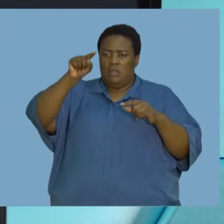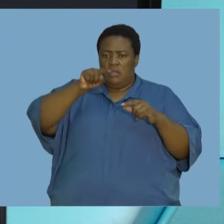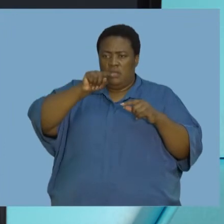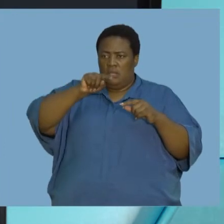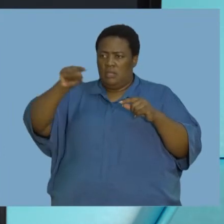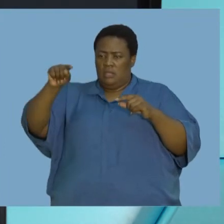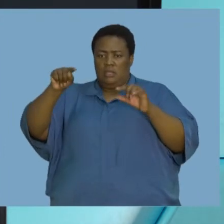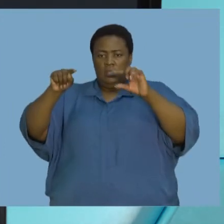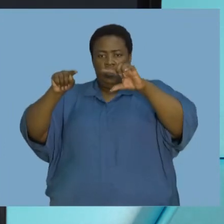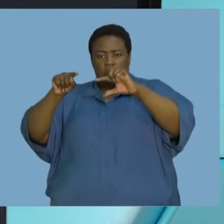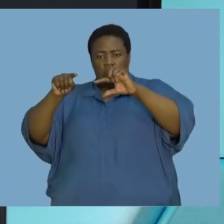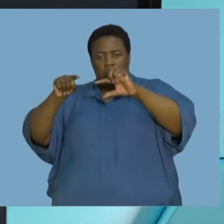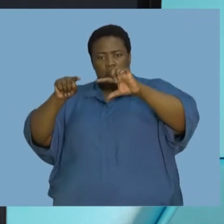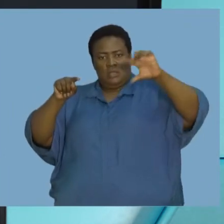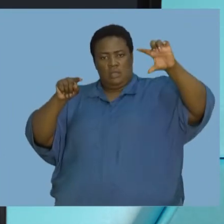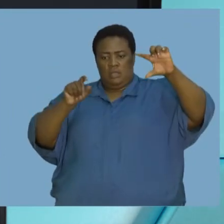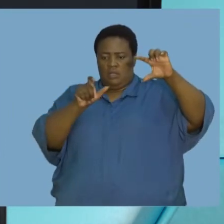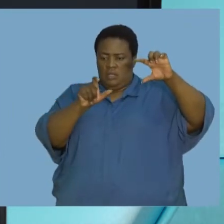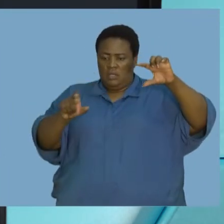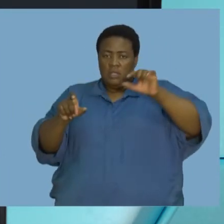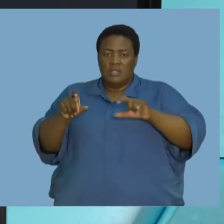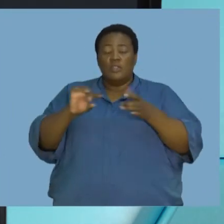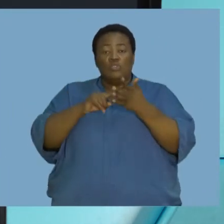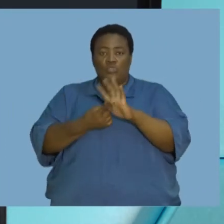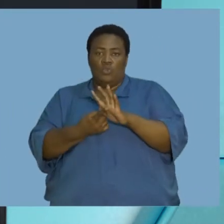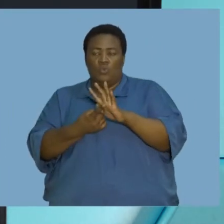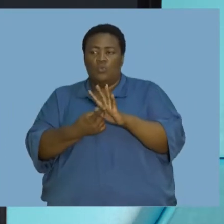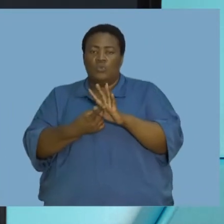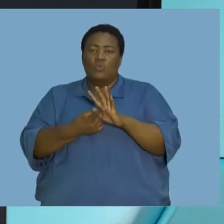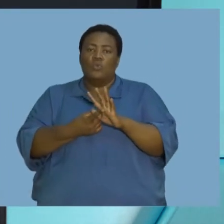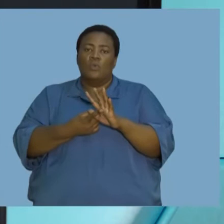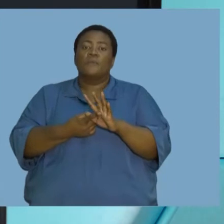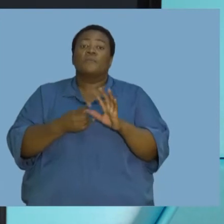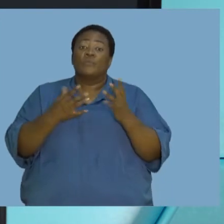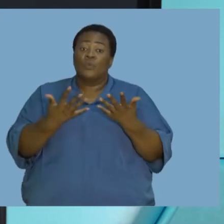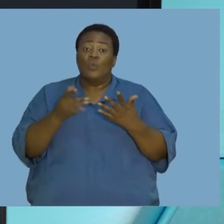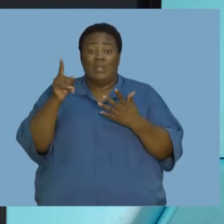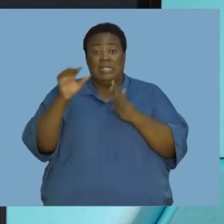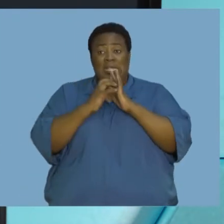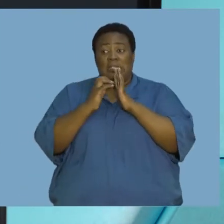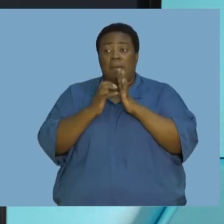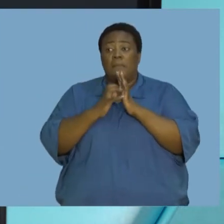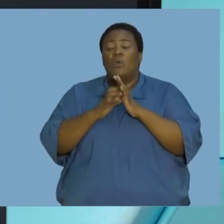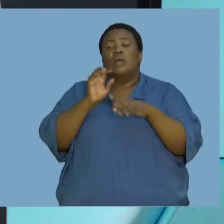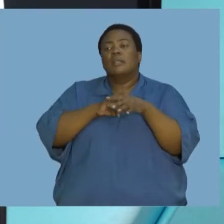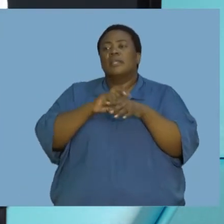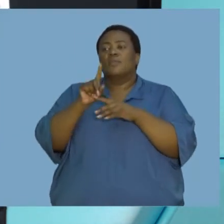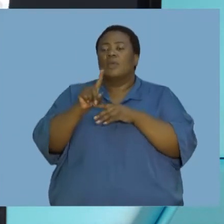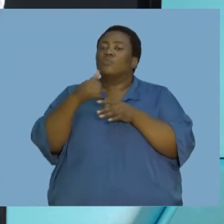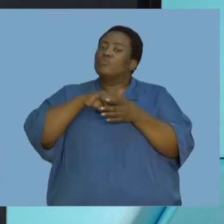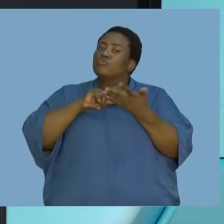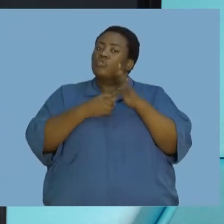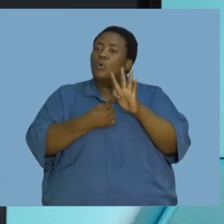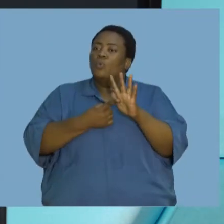that show you the proportions of the different components that make up a study. And this example requires that